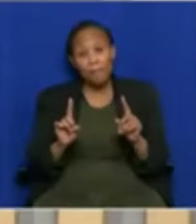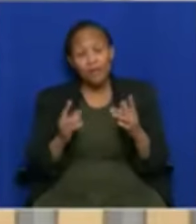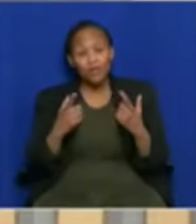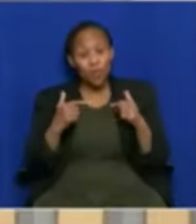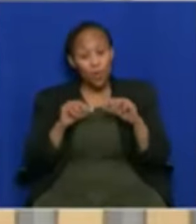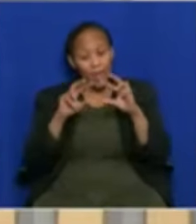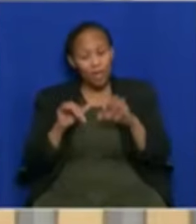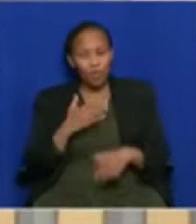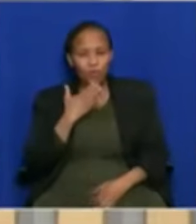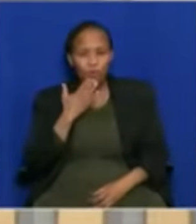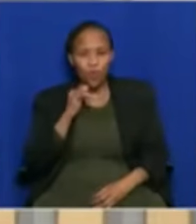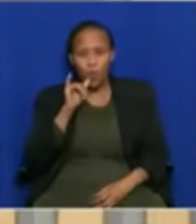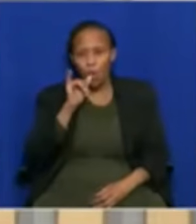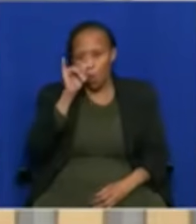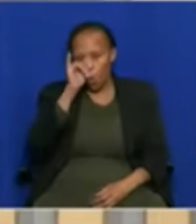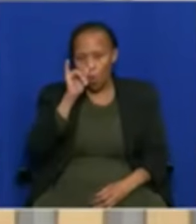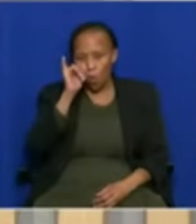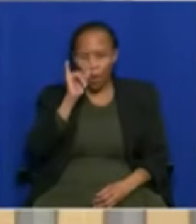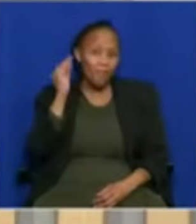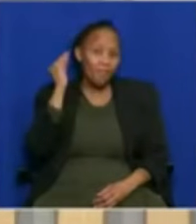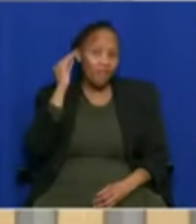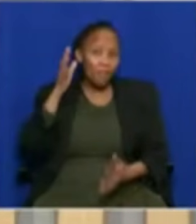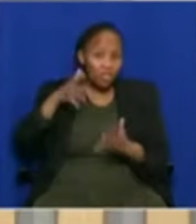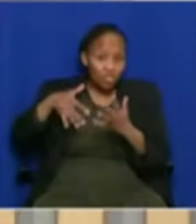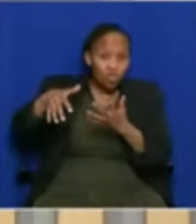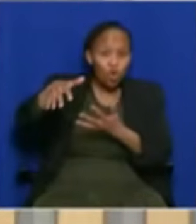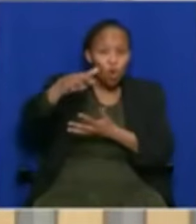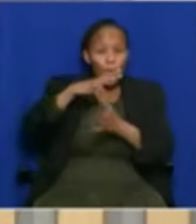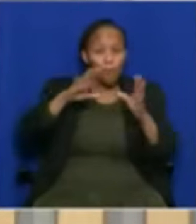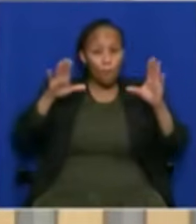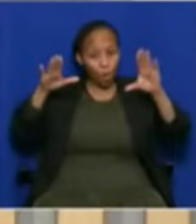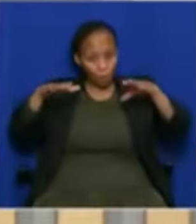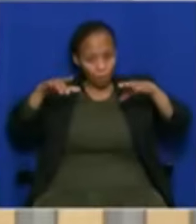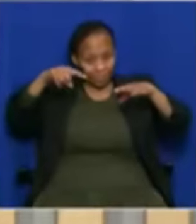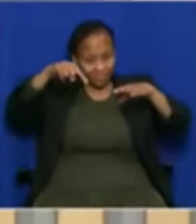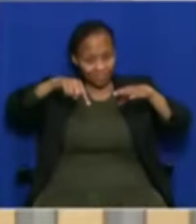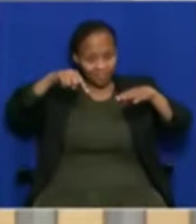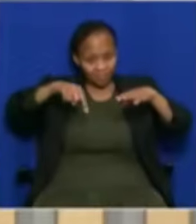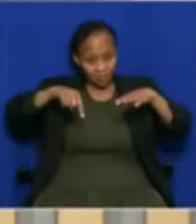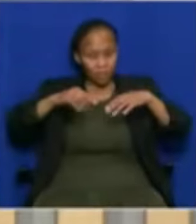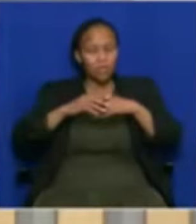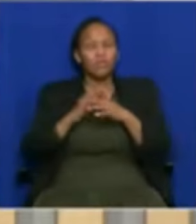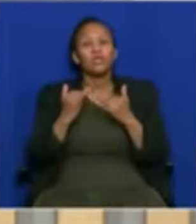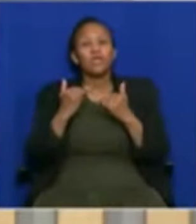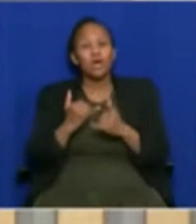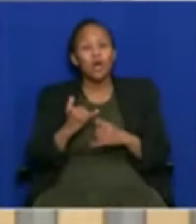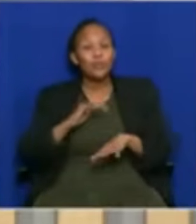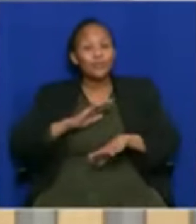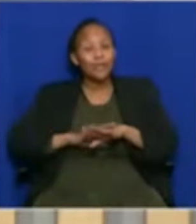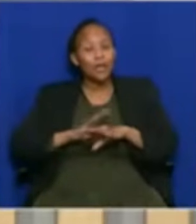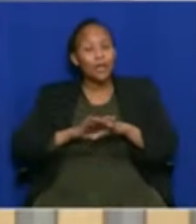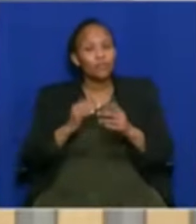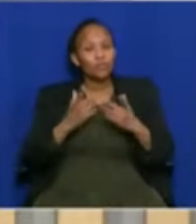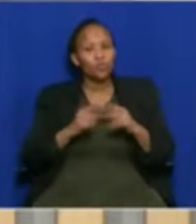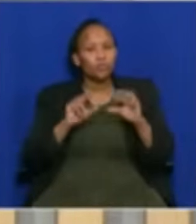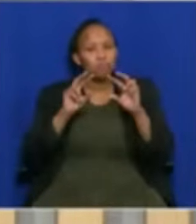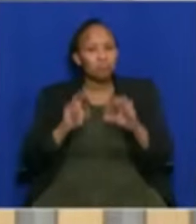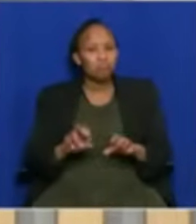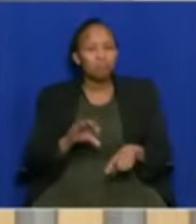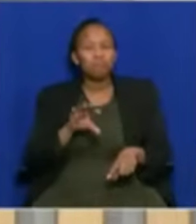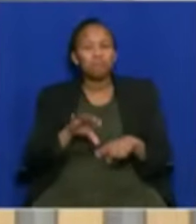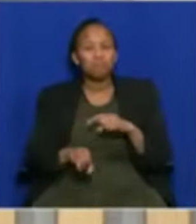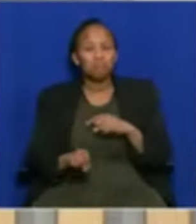right? Crime intelligence with the allegations made. During the course of those investigations, what you find, but there is